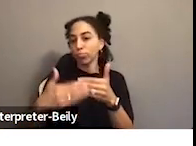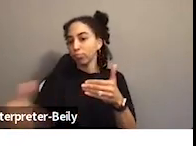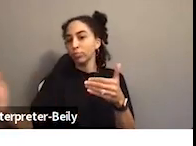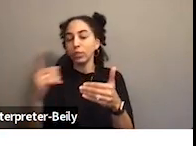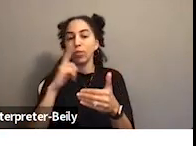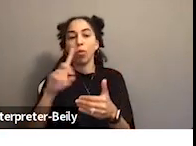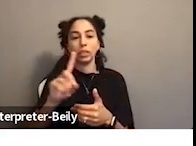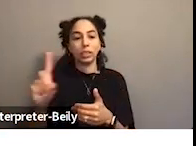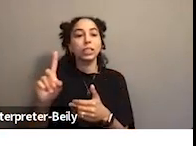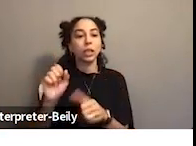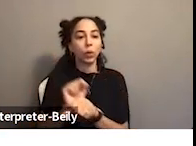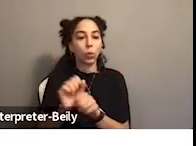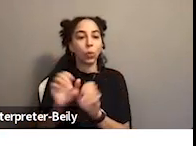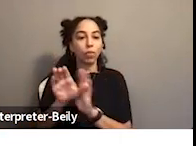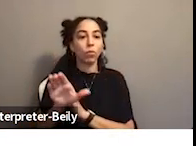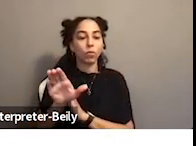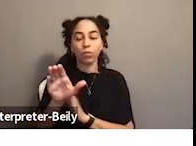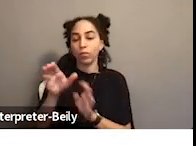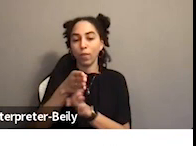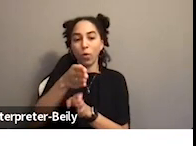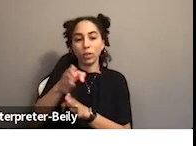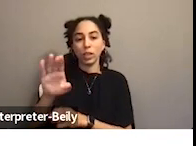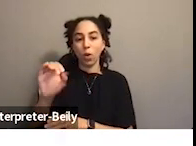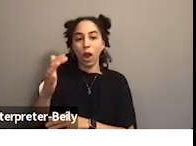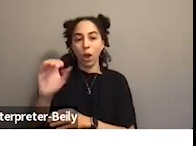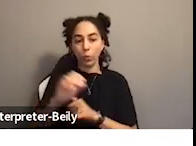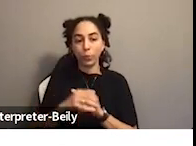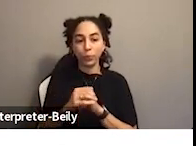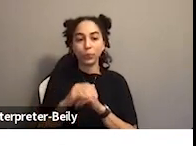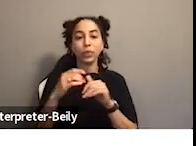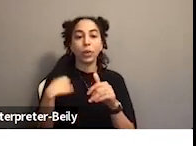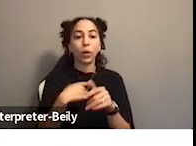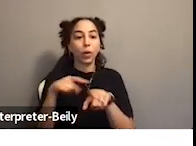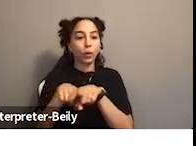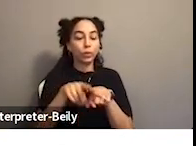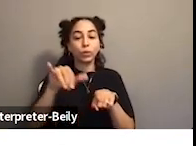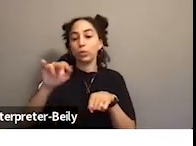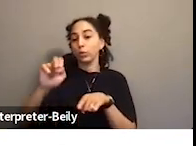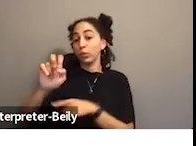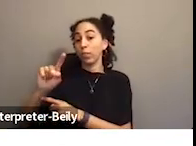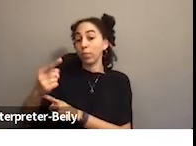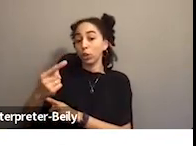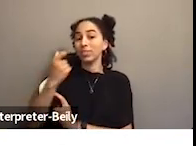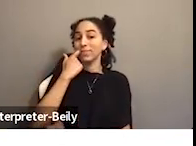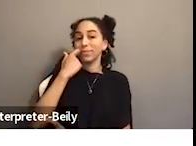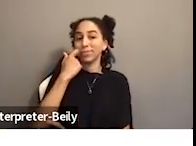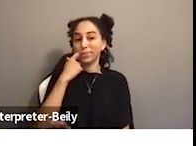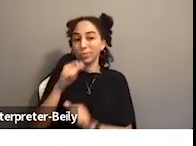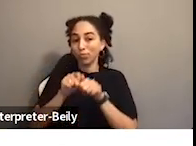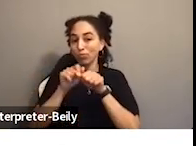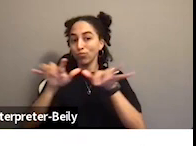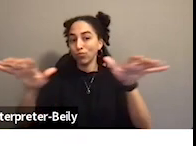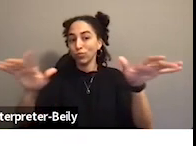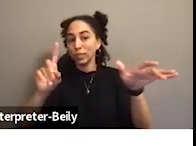DD workforce in Ohio. We also, in the 1st of June, just put out the